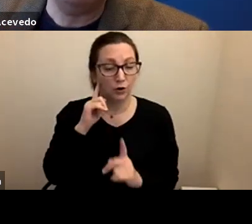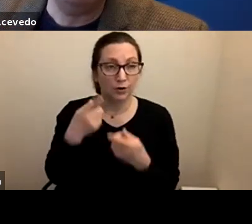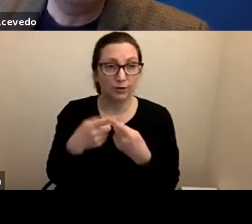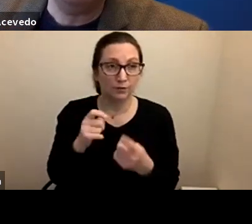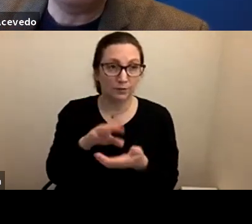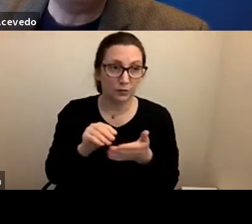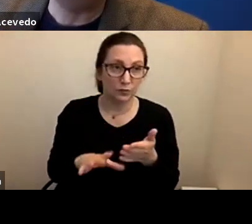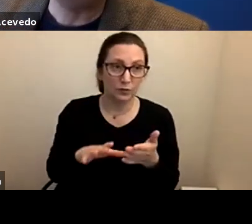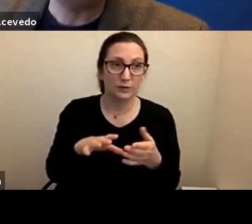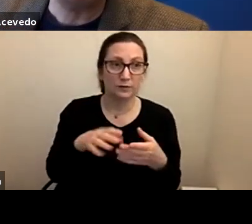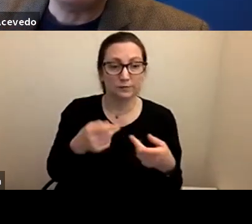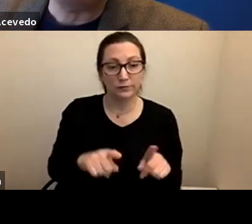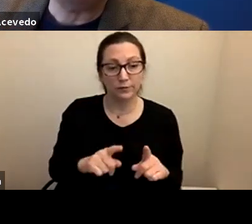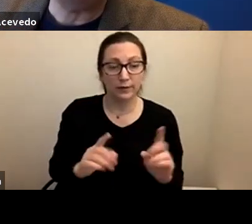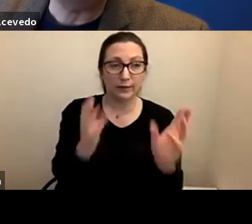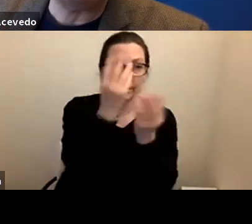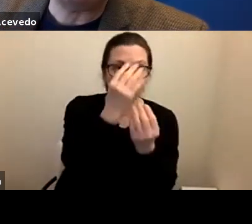here.